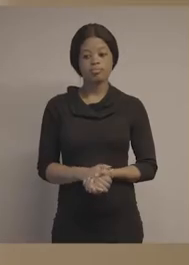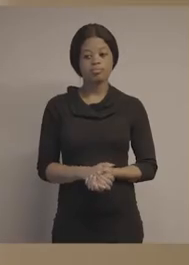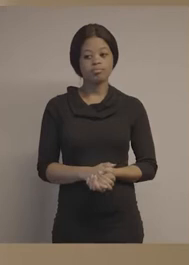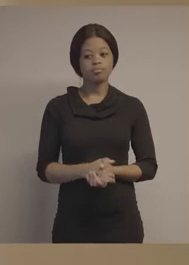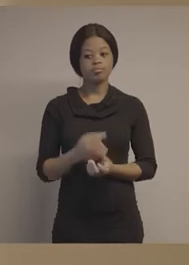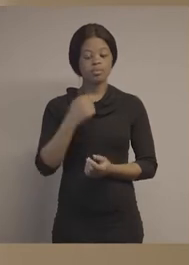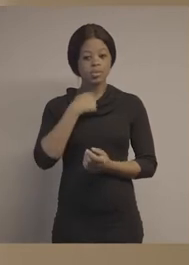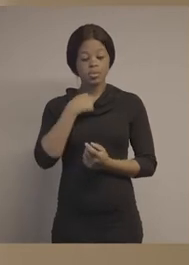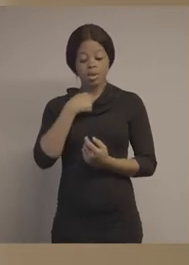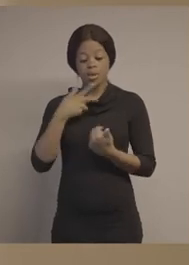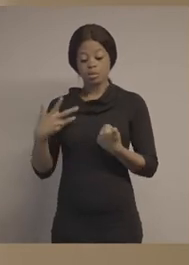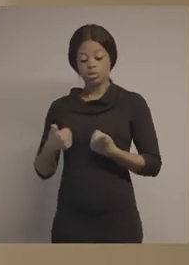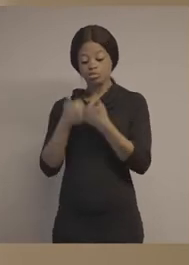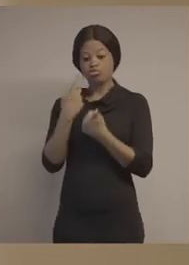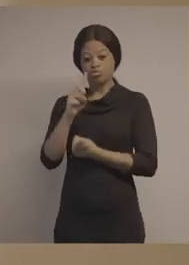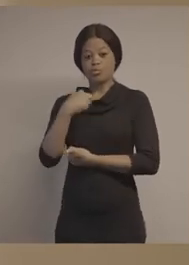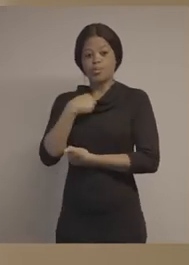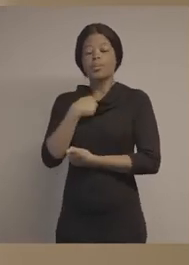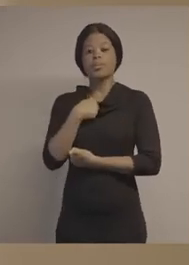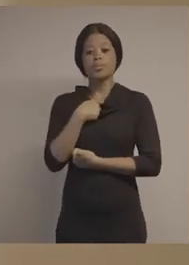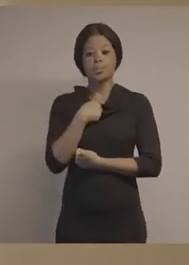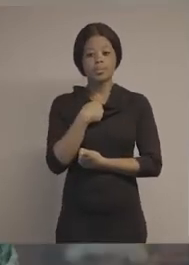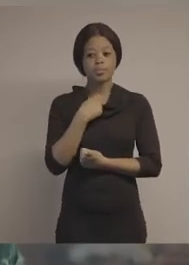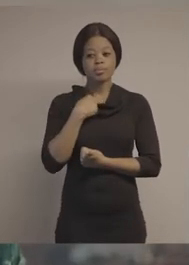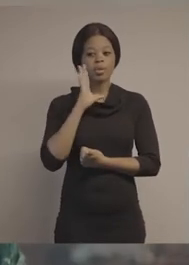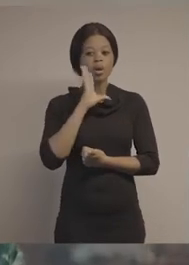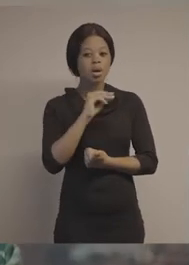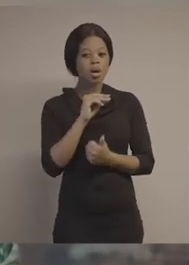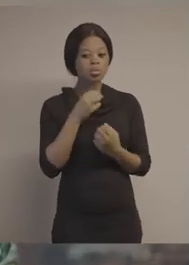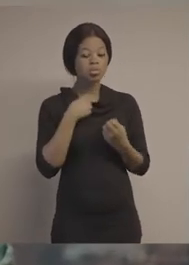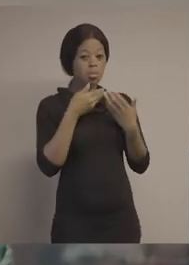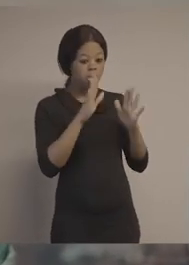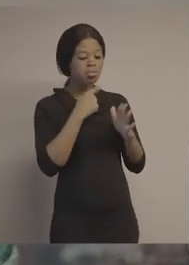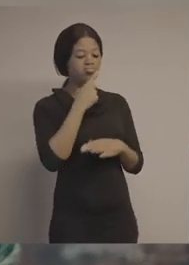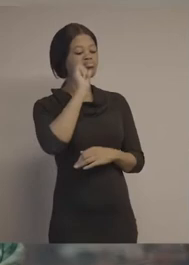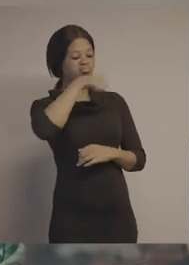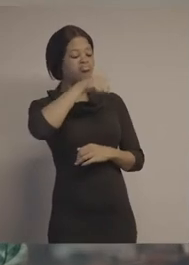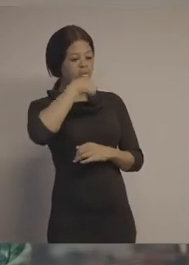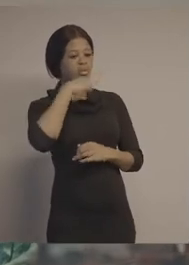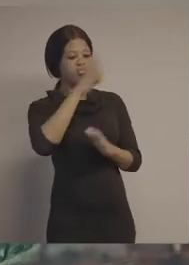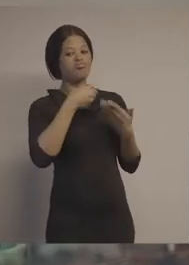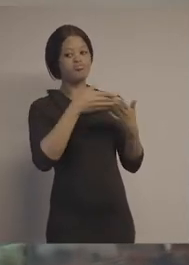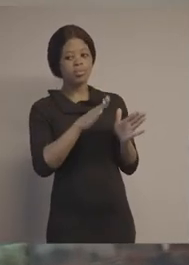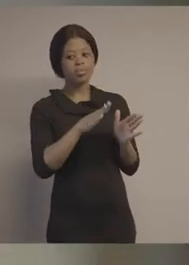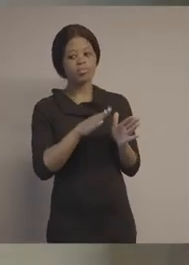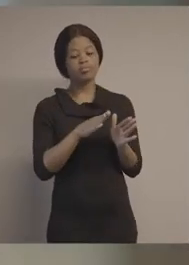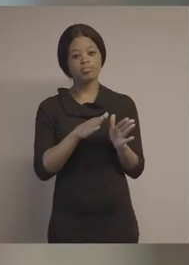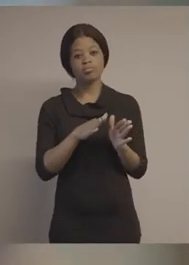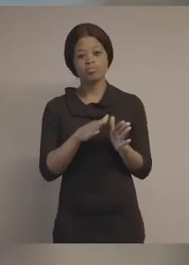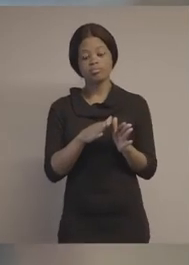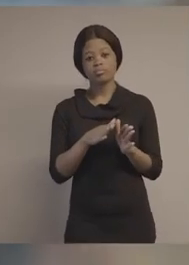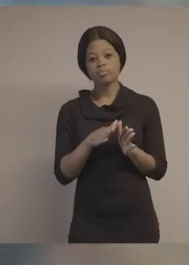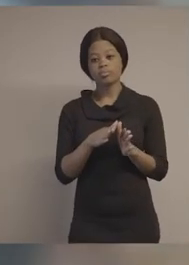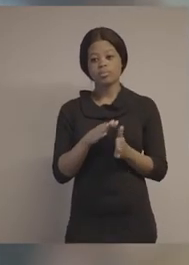Voor mij is het gevoel dat is amper uitdaging voor mij geweest. En toen we nou vragen aan ons oorblij, dat ik nou ja gezegd, maar ik